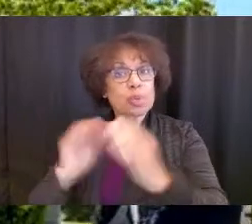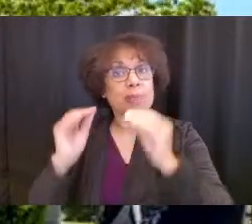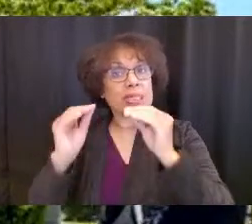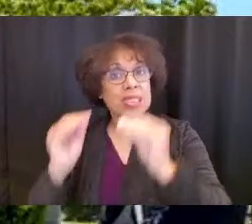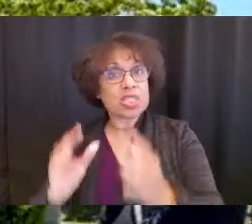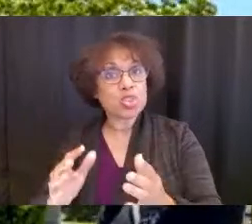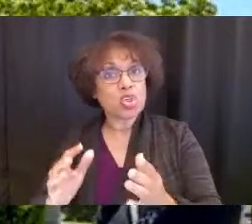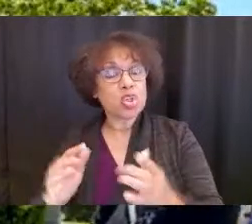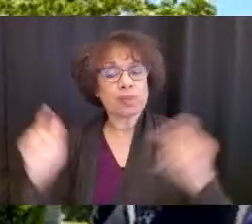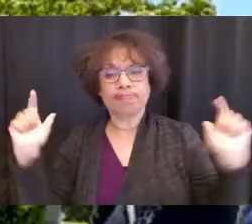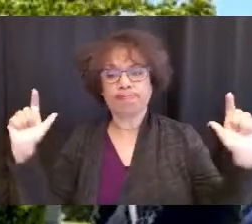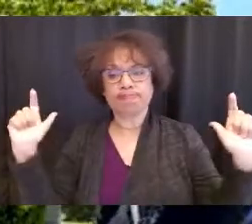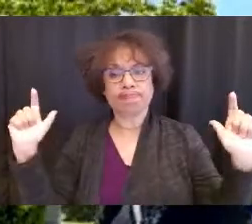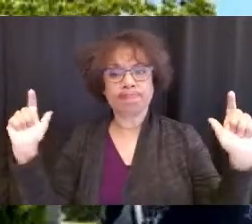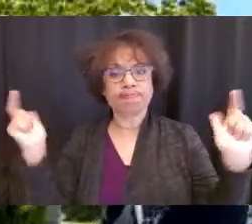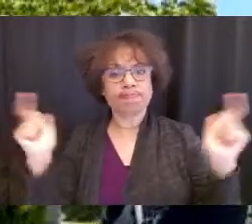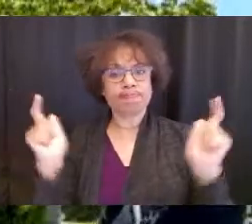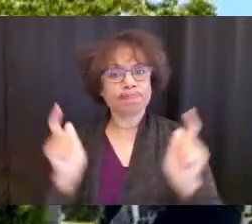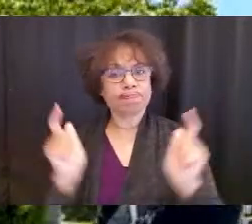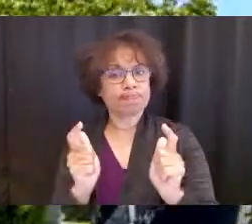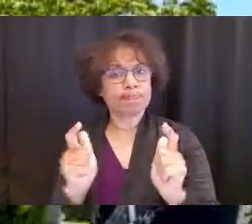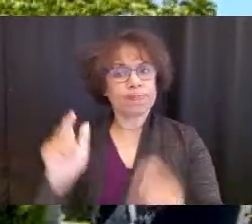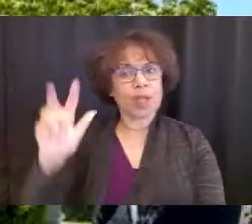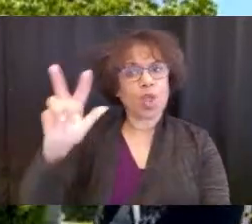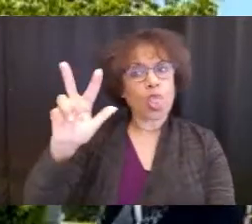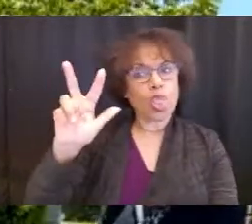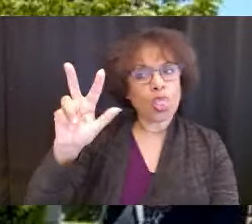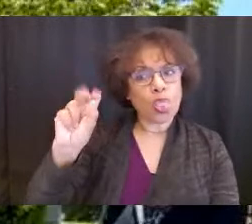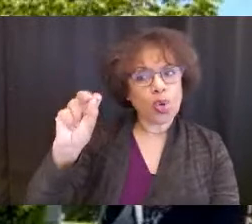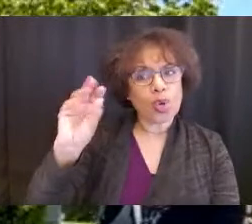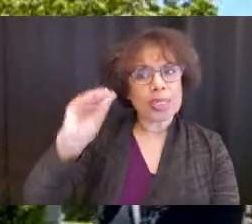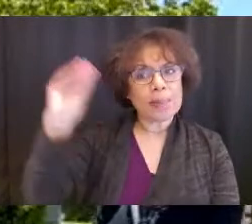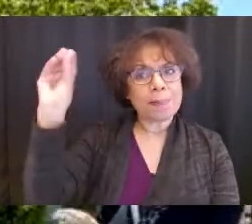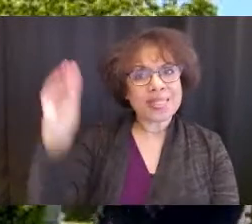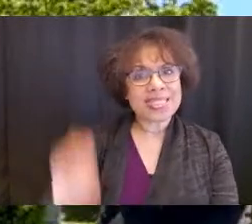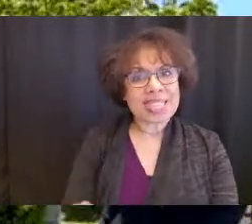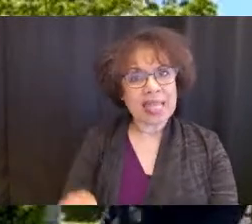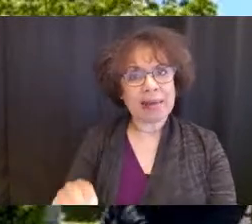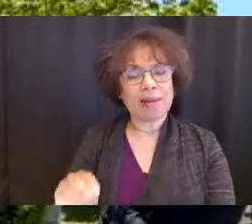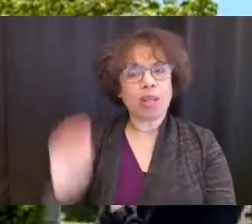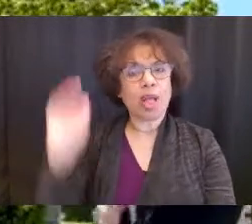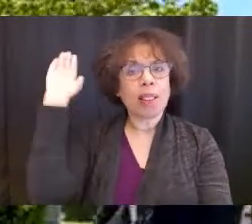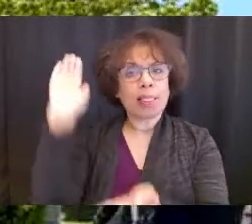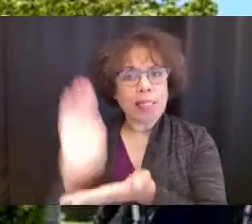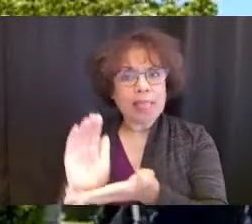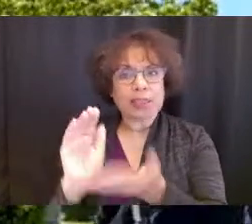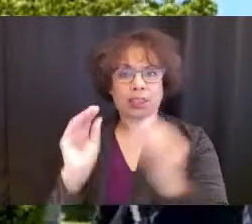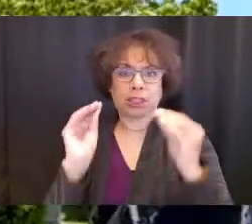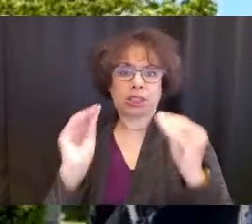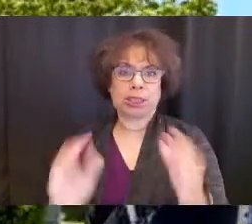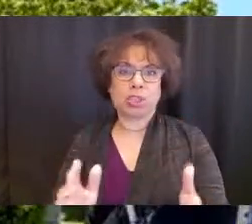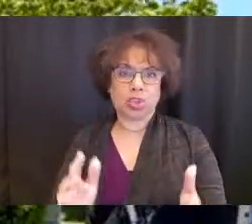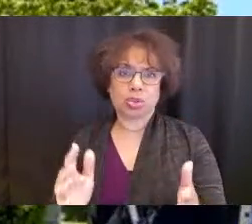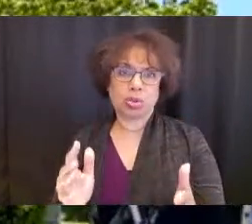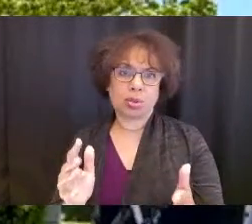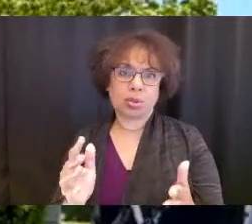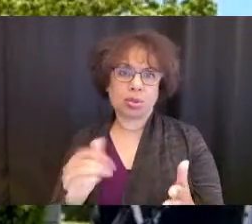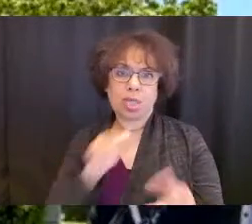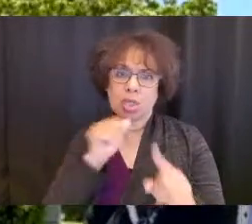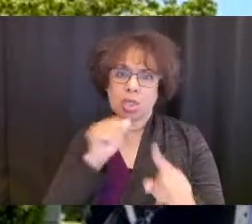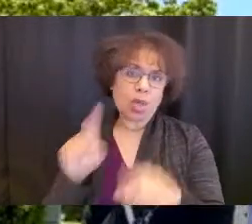courses has shrunk by 30%. Over 30% fewer teachers are being created, if you want to call